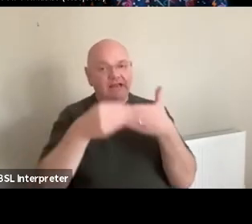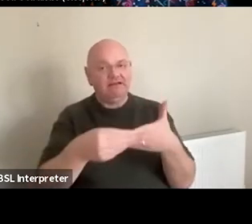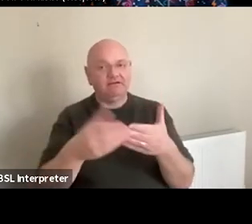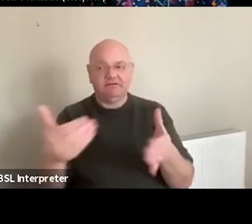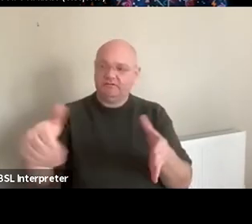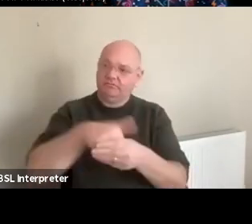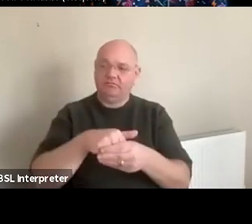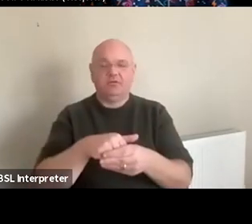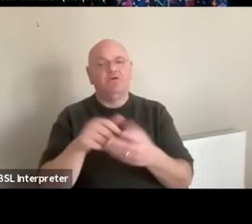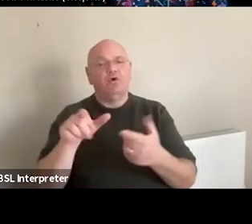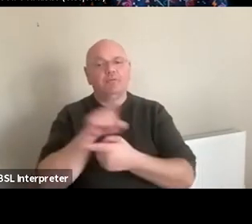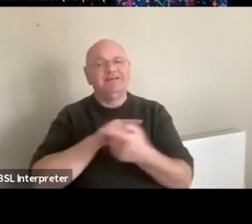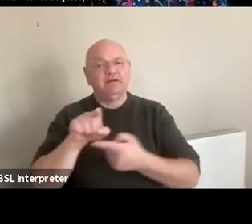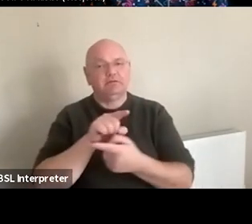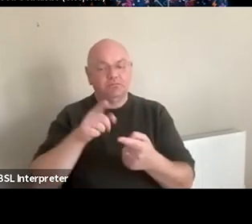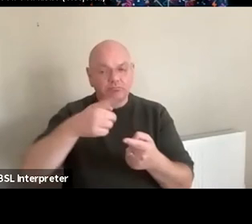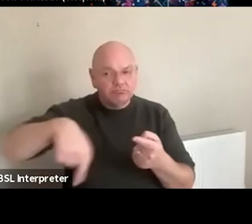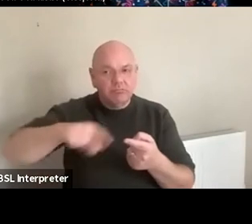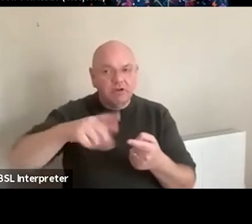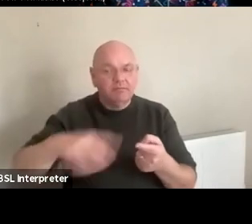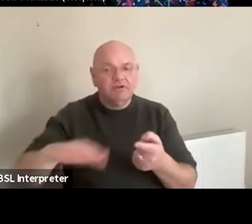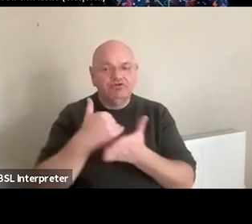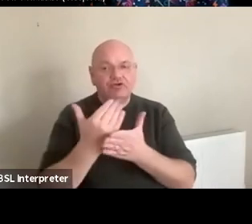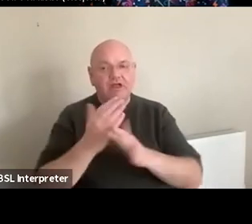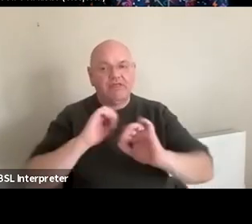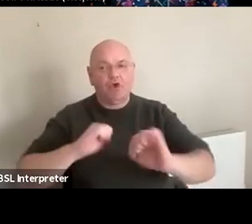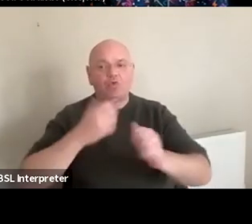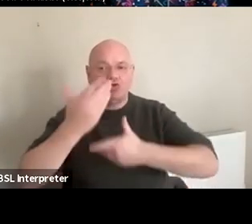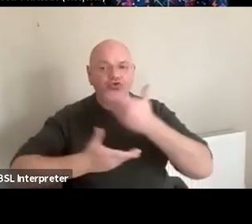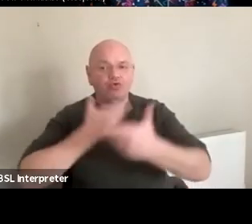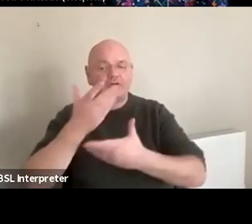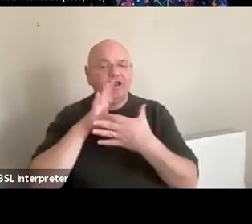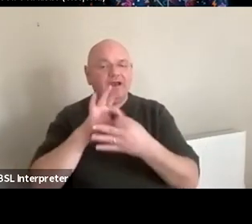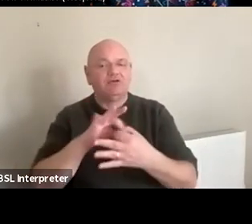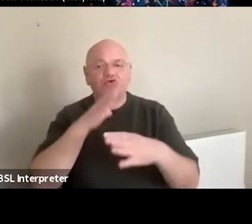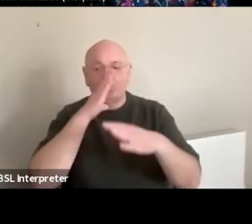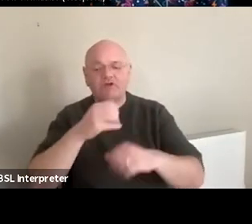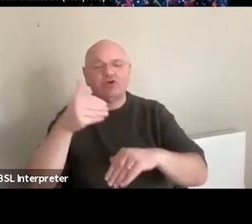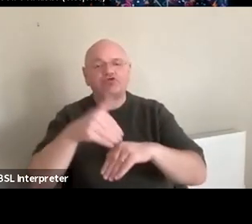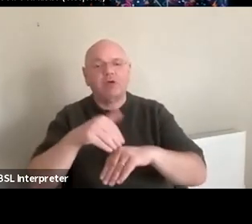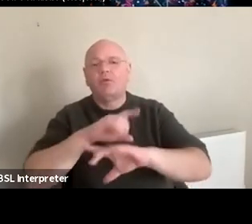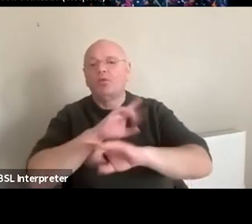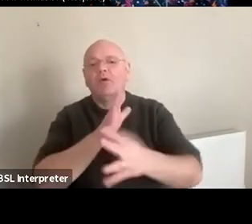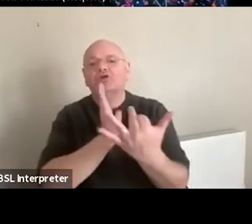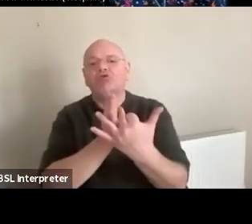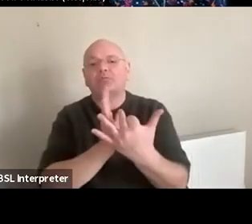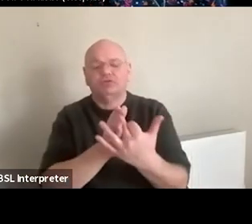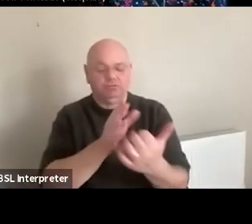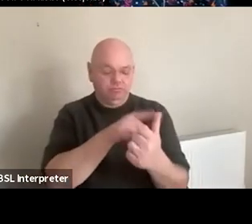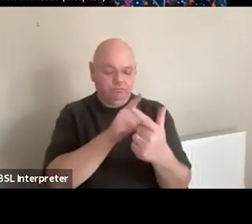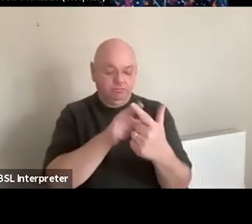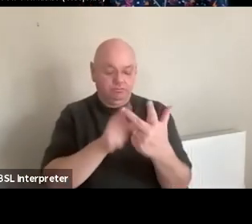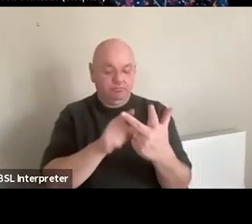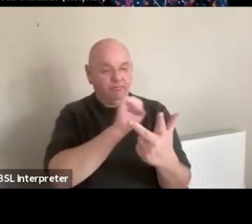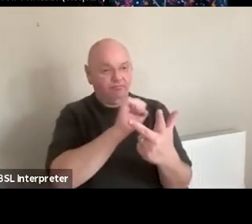And each shared a story of hate crime in the rounds without interruption. And the experience was different, and